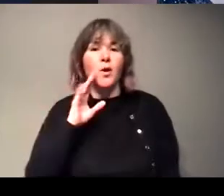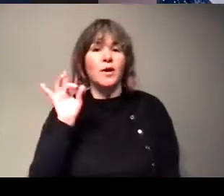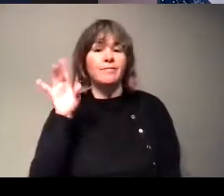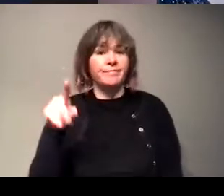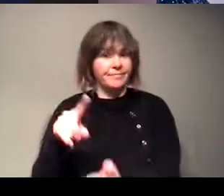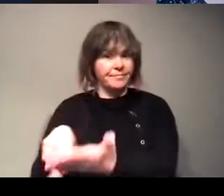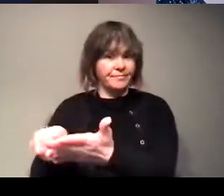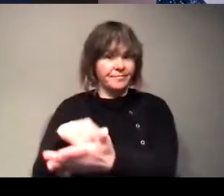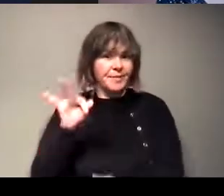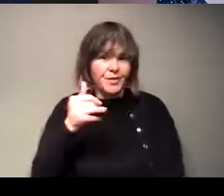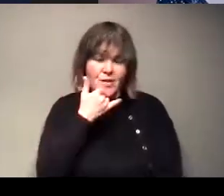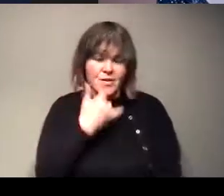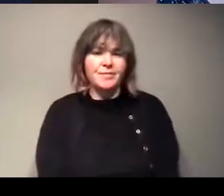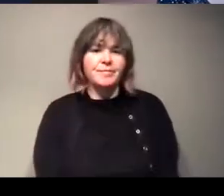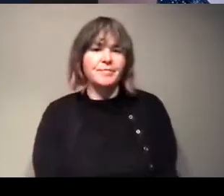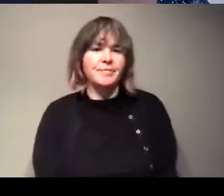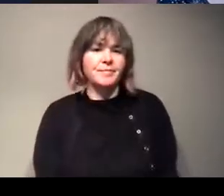wrong.